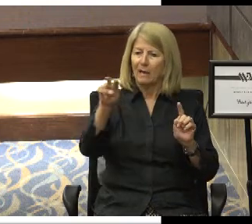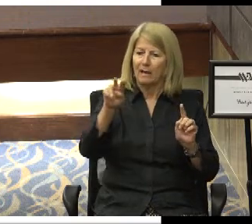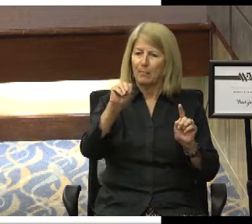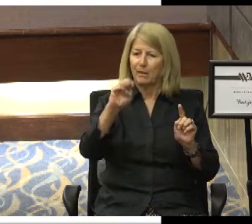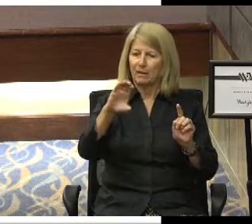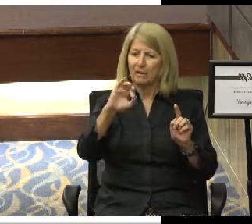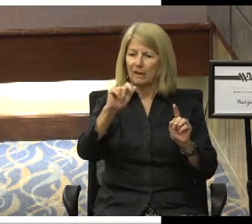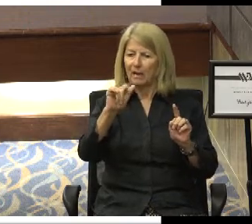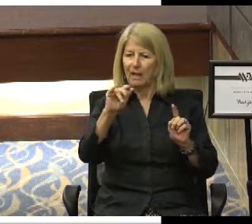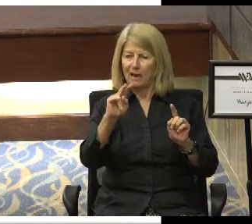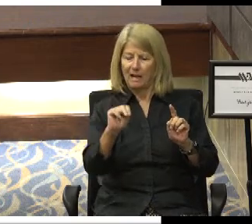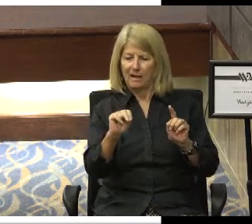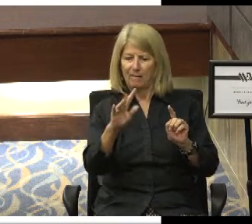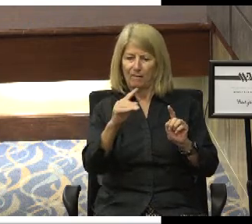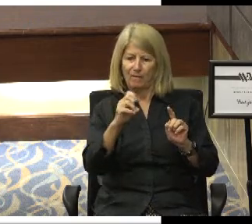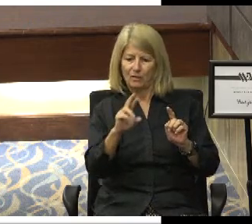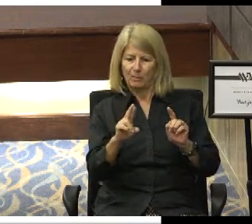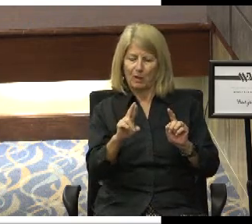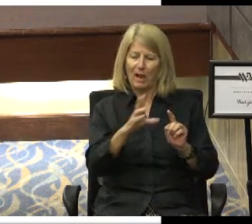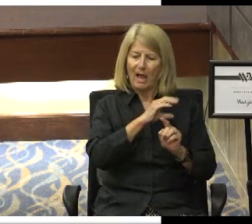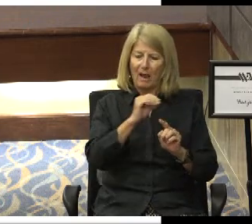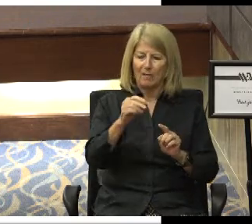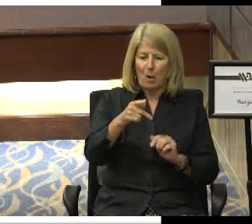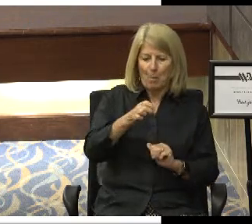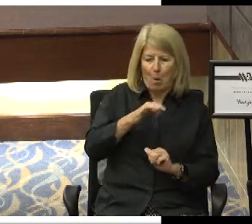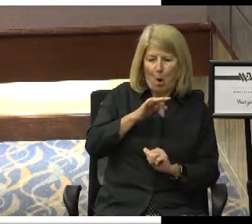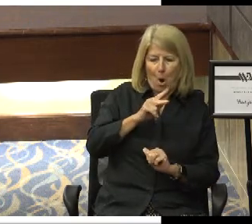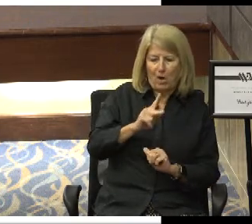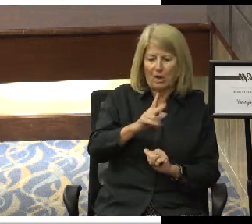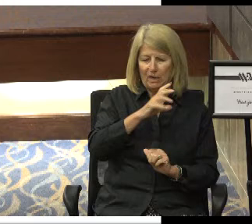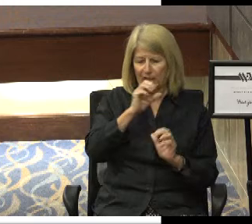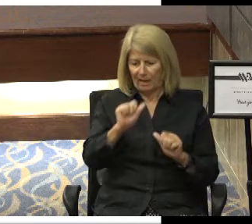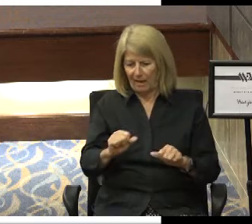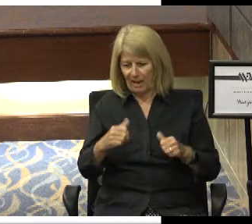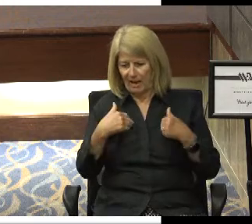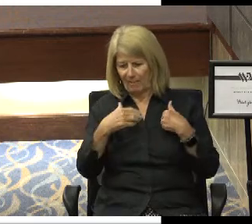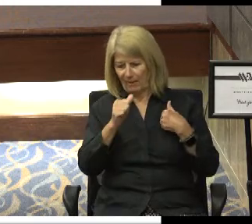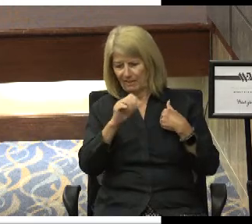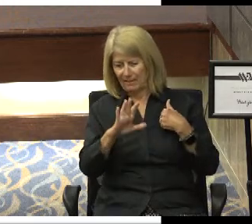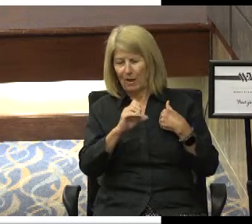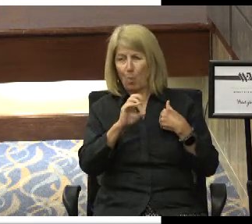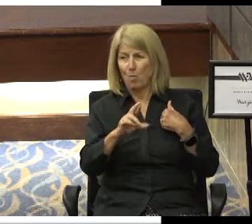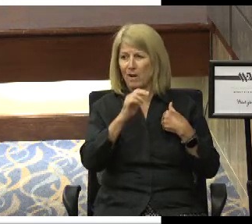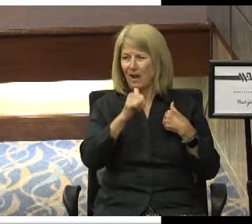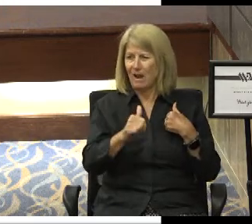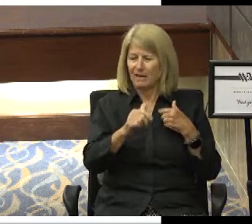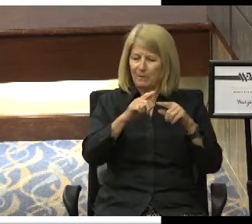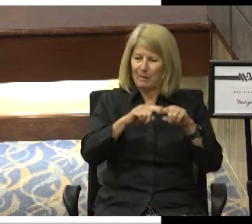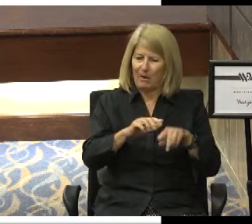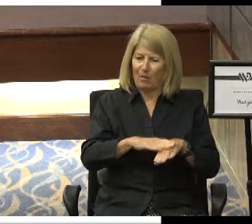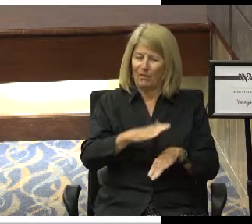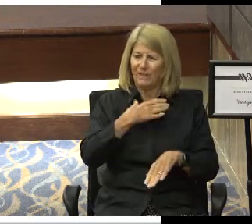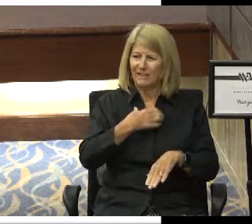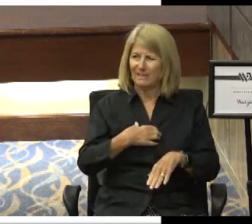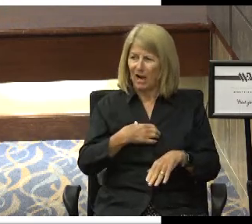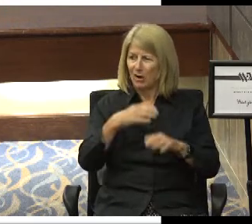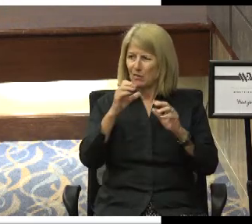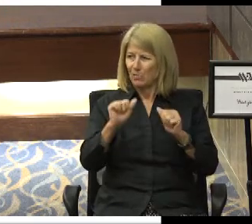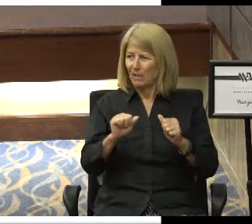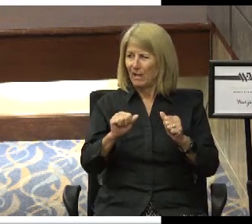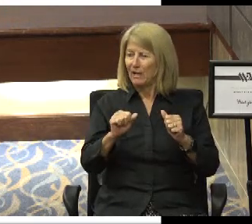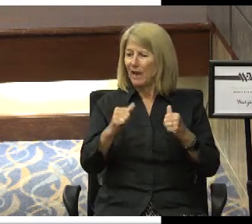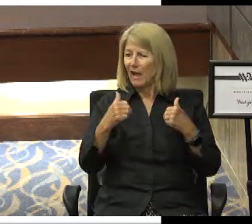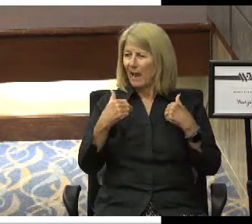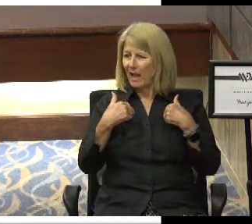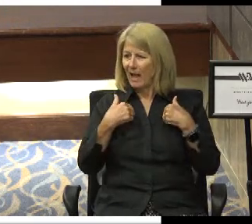Pavilion, looking back at the park. You can have air conditioning or not, depending on your desire. And you can imagine the types